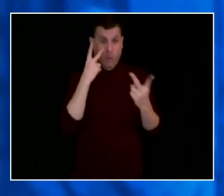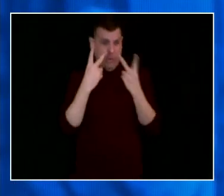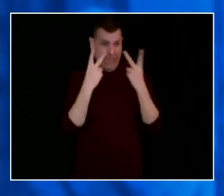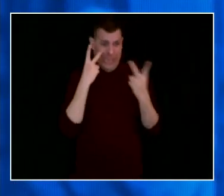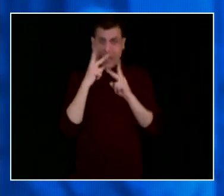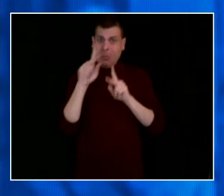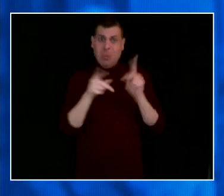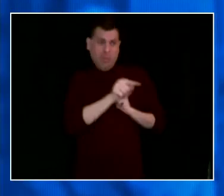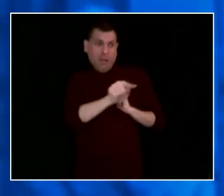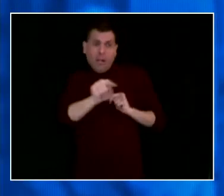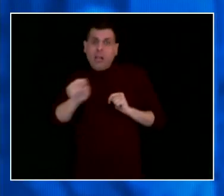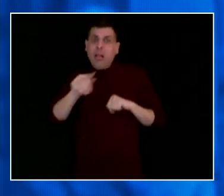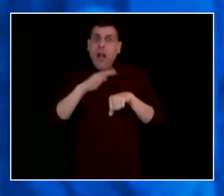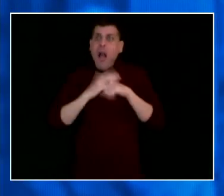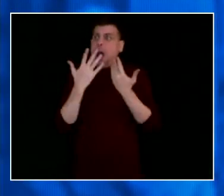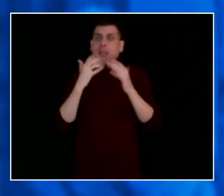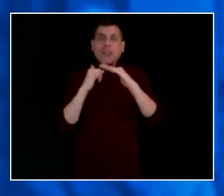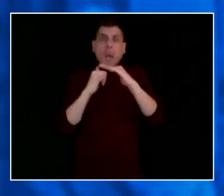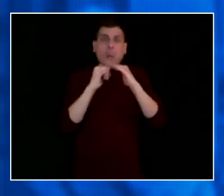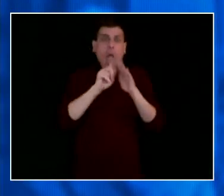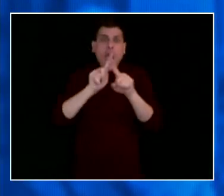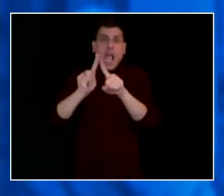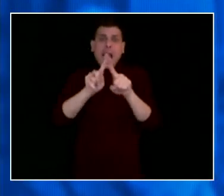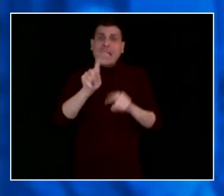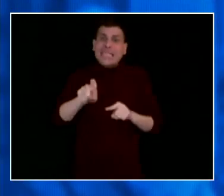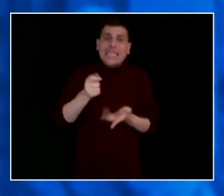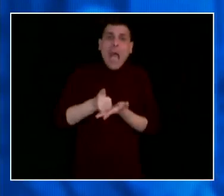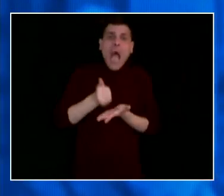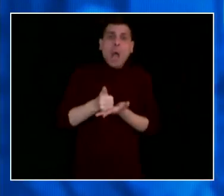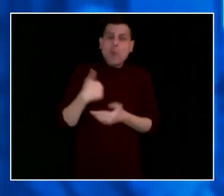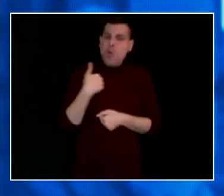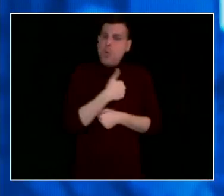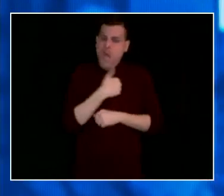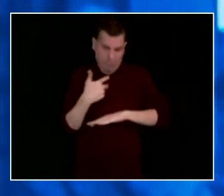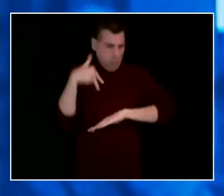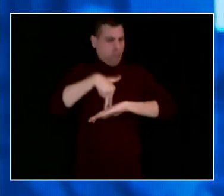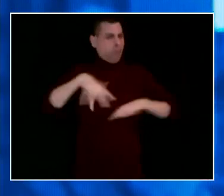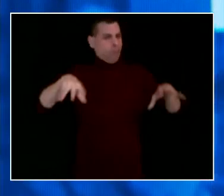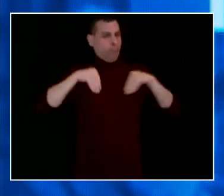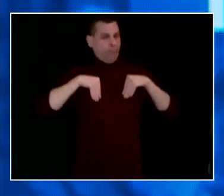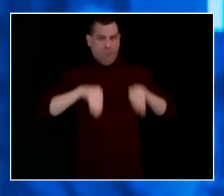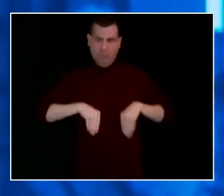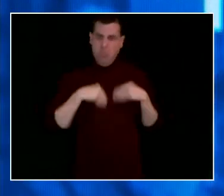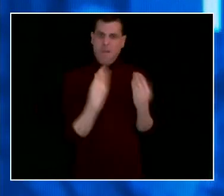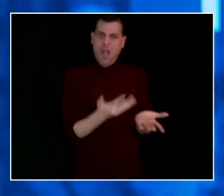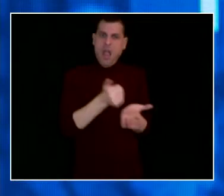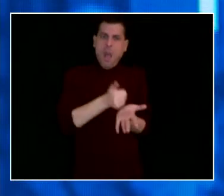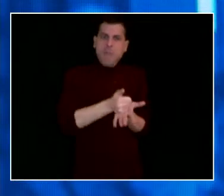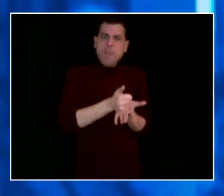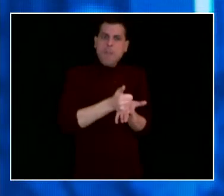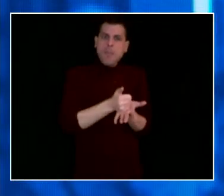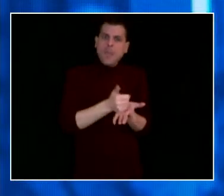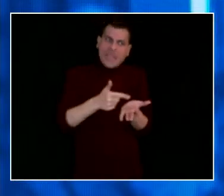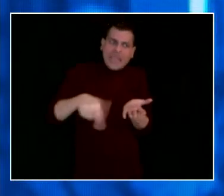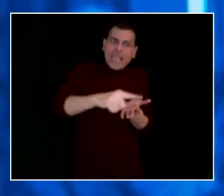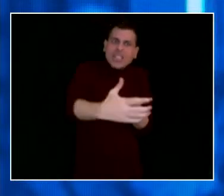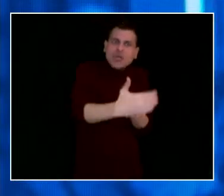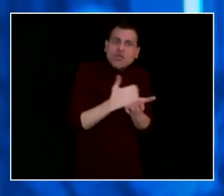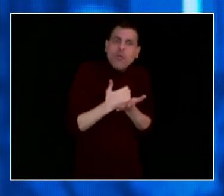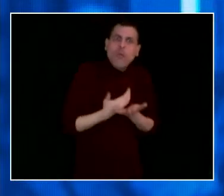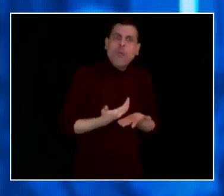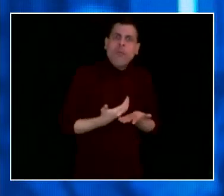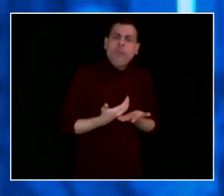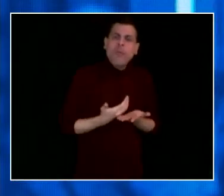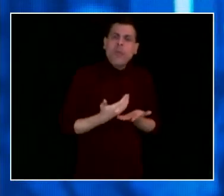help, we stood up to get them the support they deserve, making their lives easier and remove off our